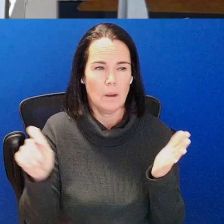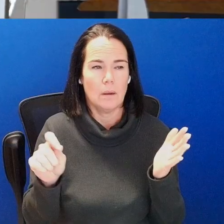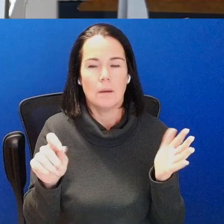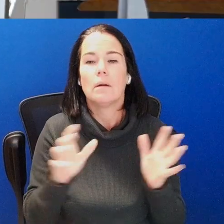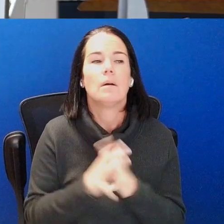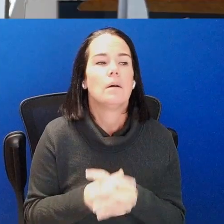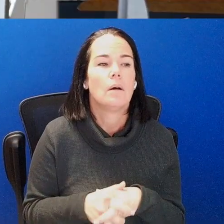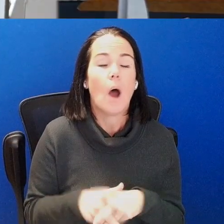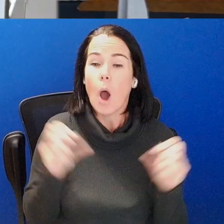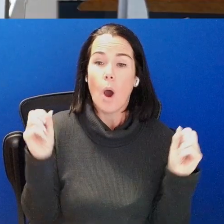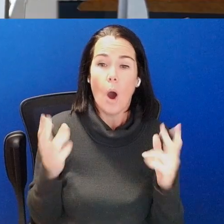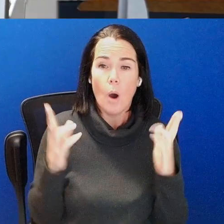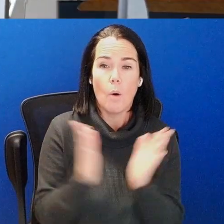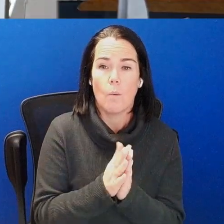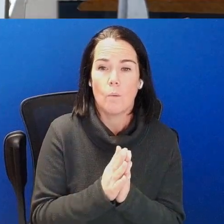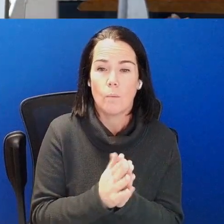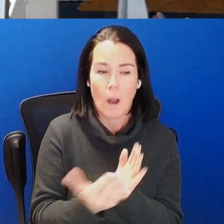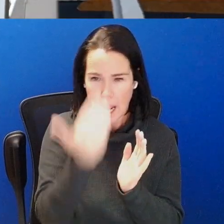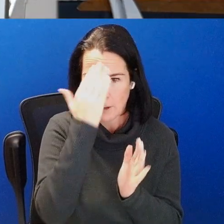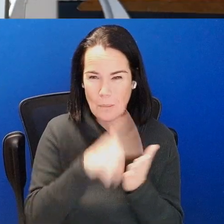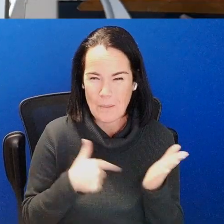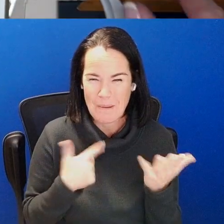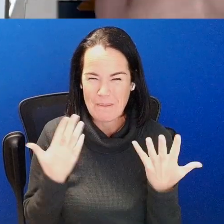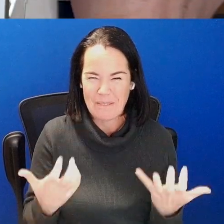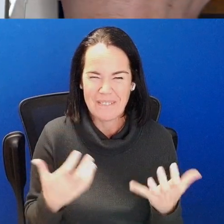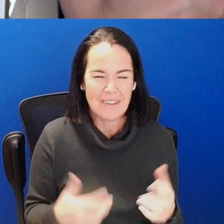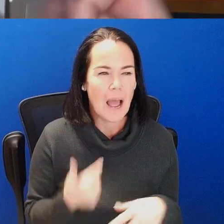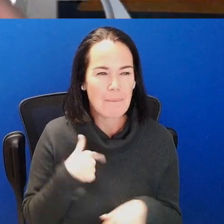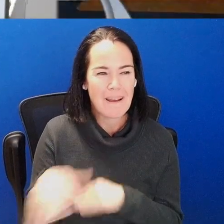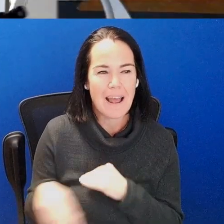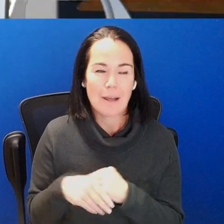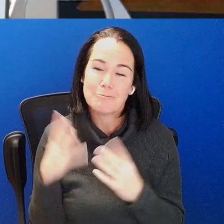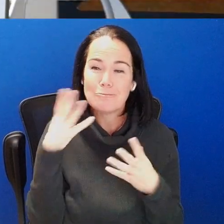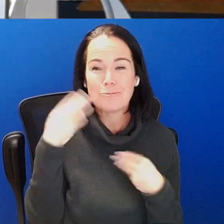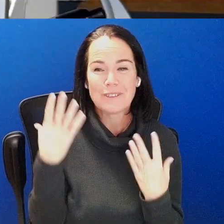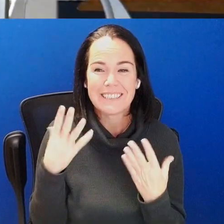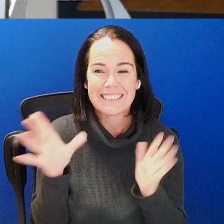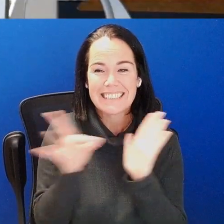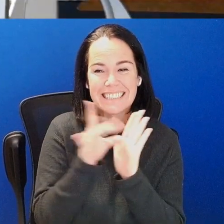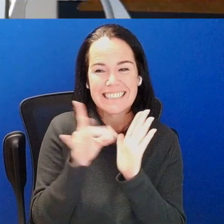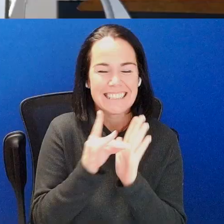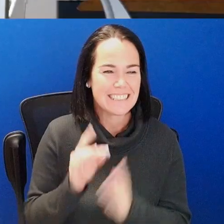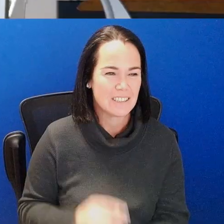Ooh, I know what I want to do. Hold on. Let me add a pretty sticker.